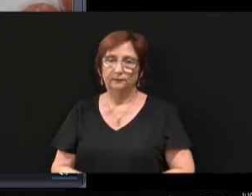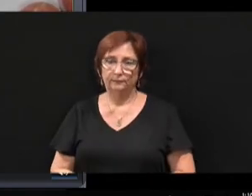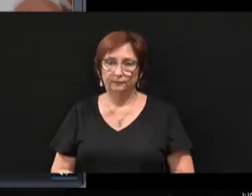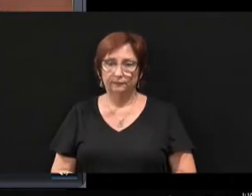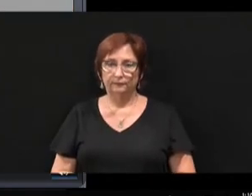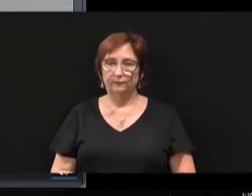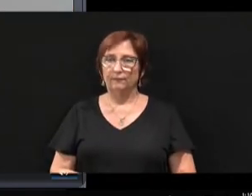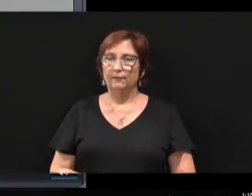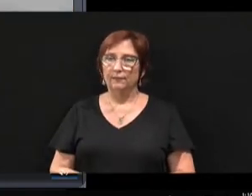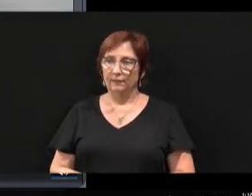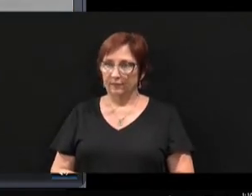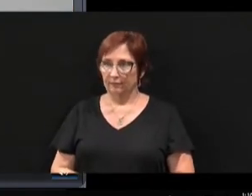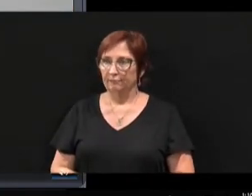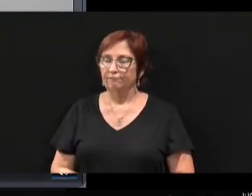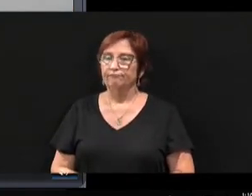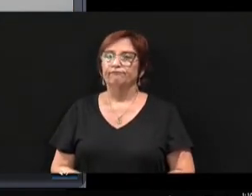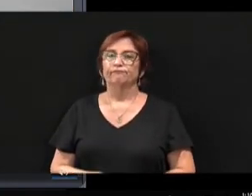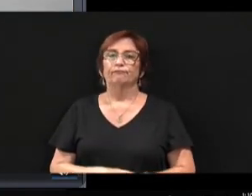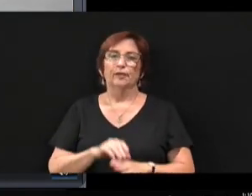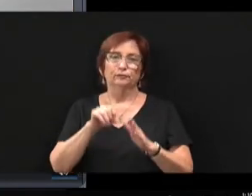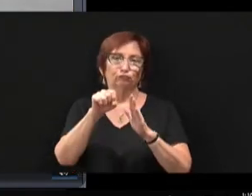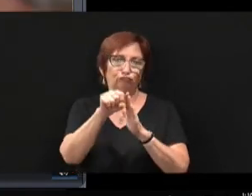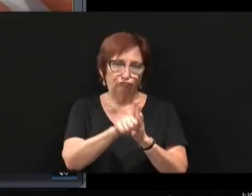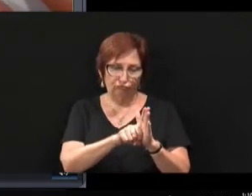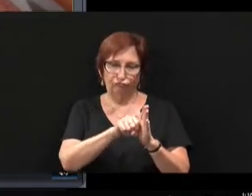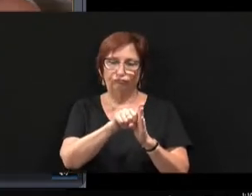Index finger on the stick, there's a ball there, that's a B.